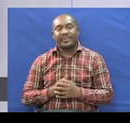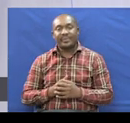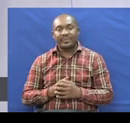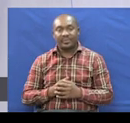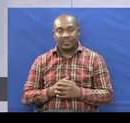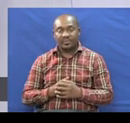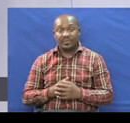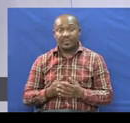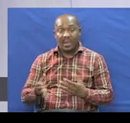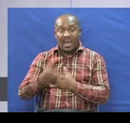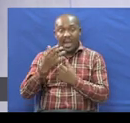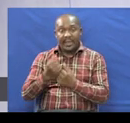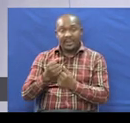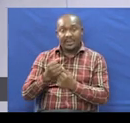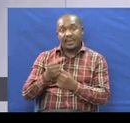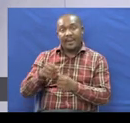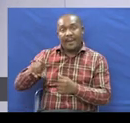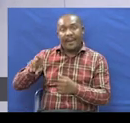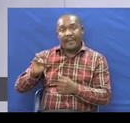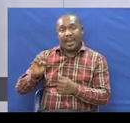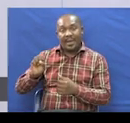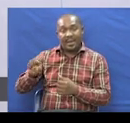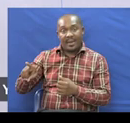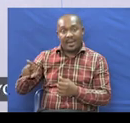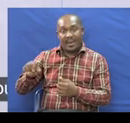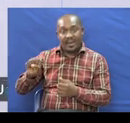I can take Pepsi for refreshment.